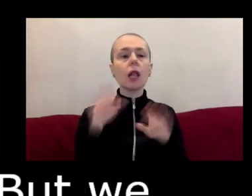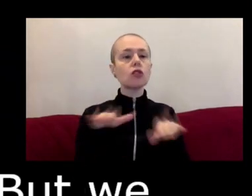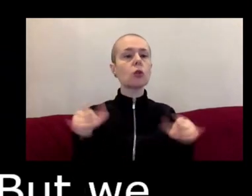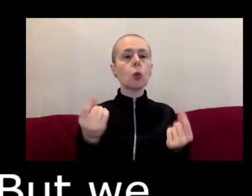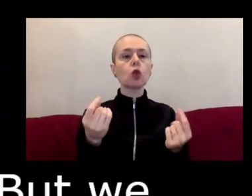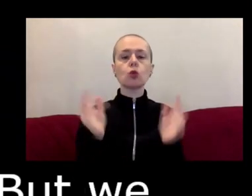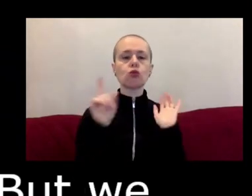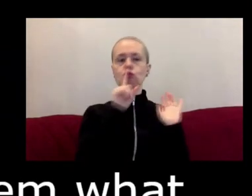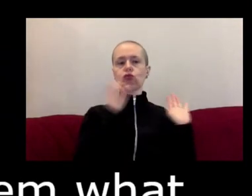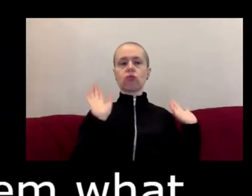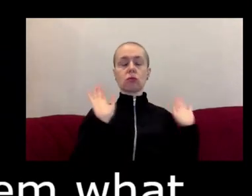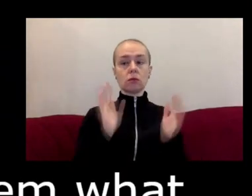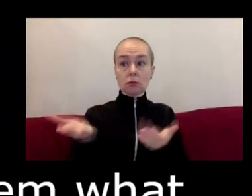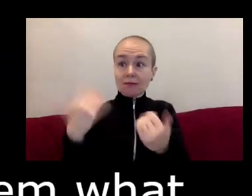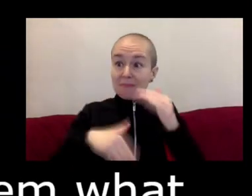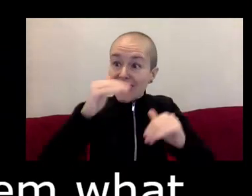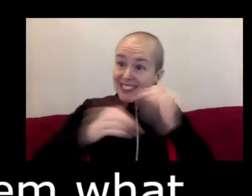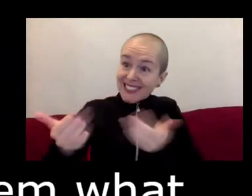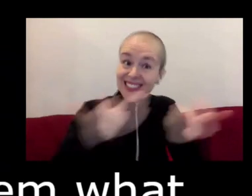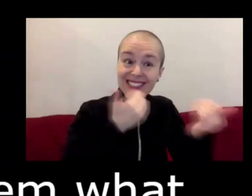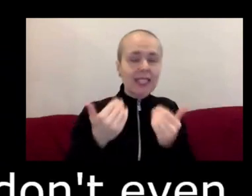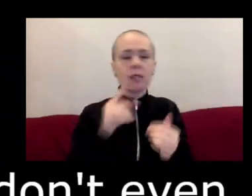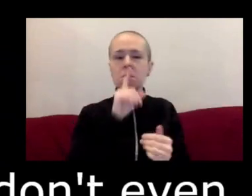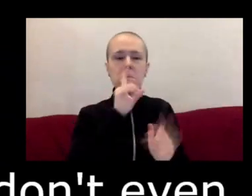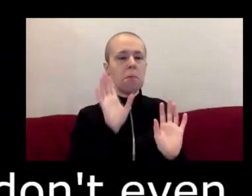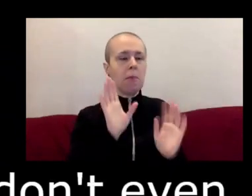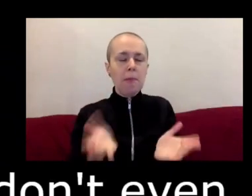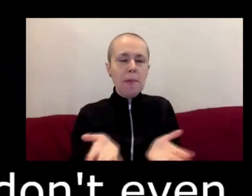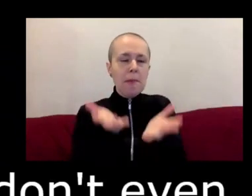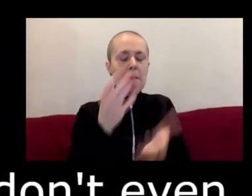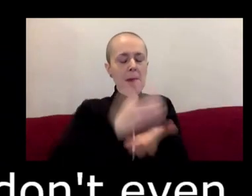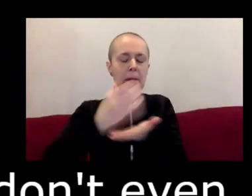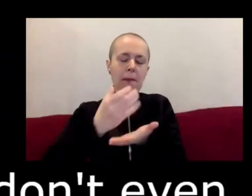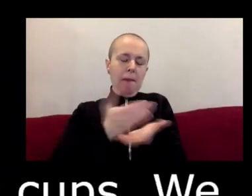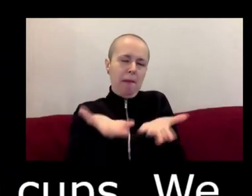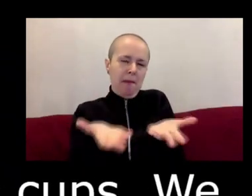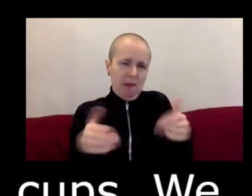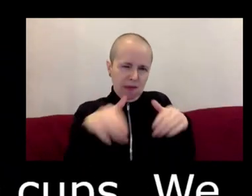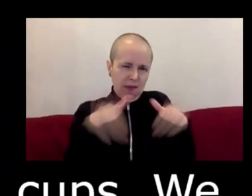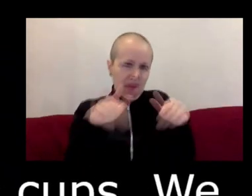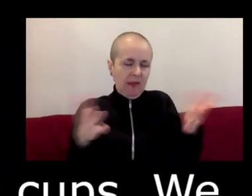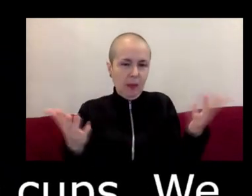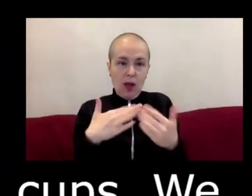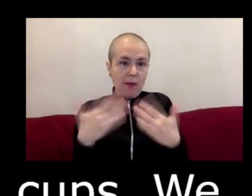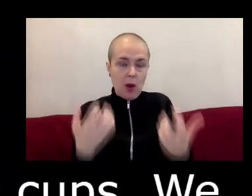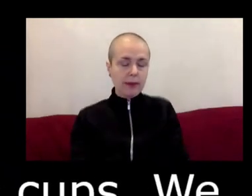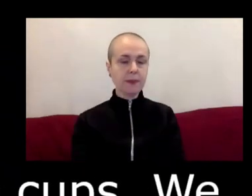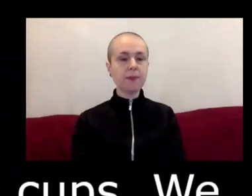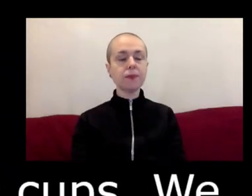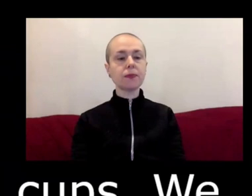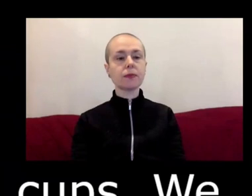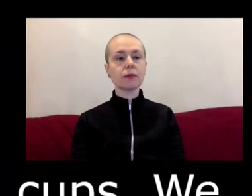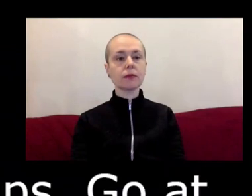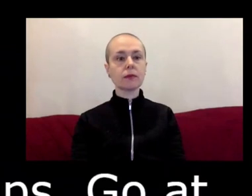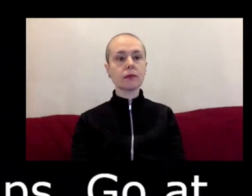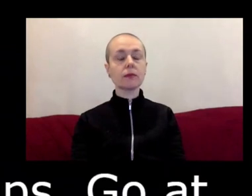We don't even say, come build with the cups. We just say, here are the cups, go at it. And